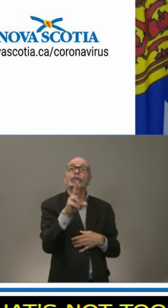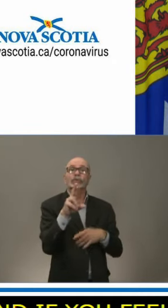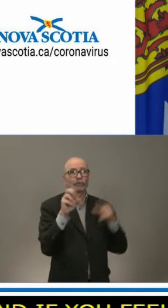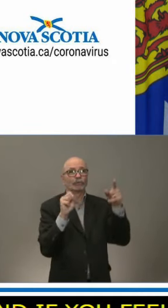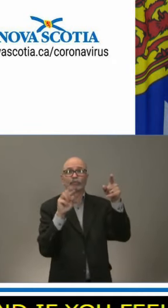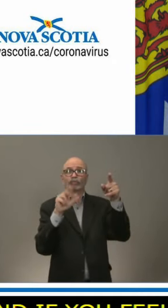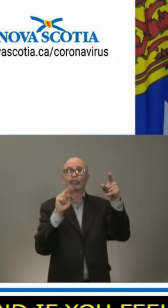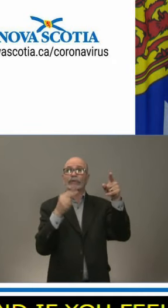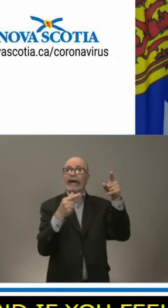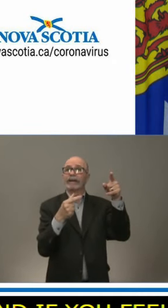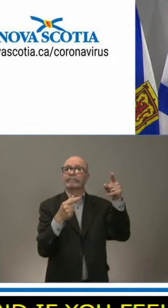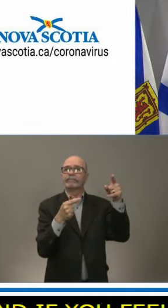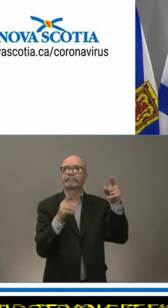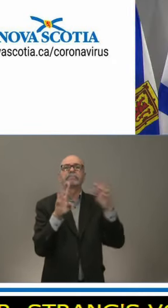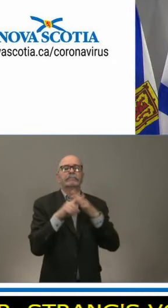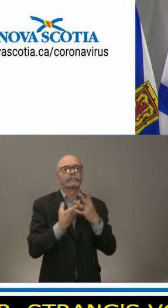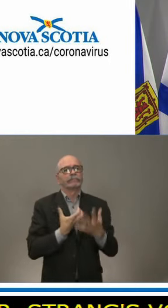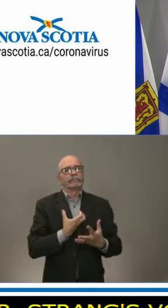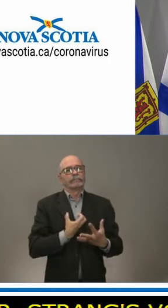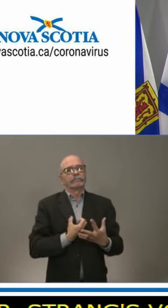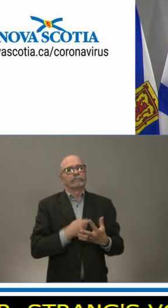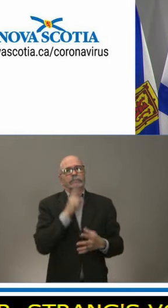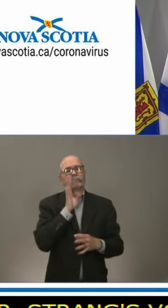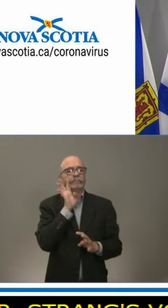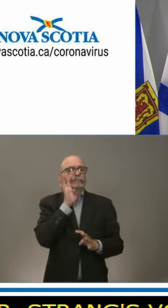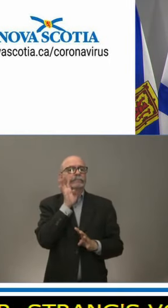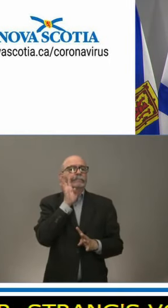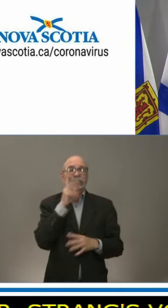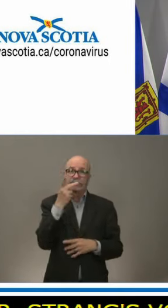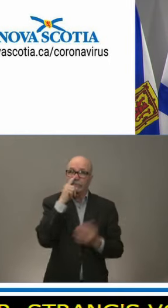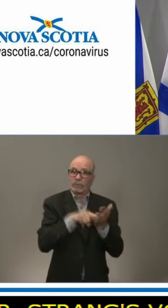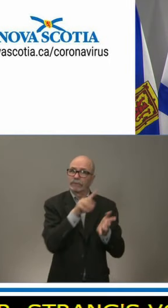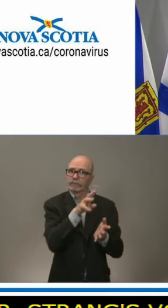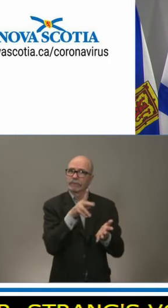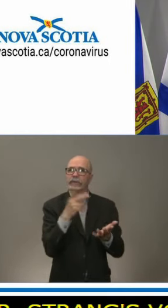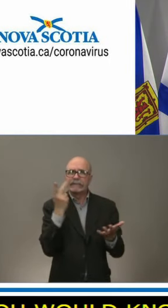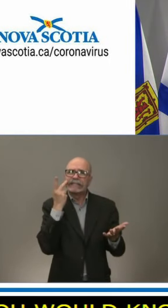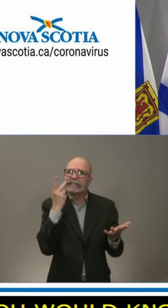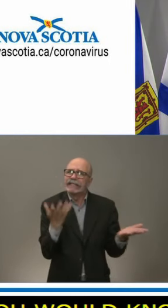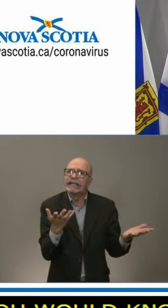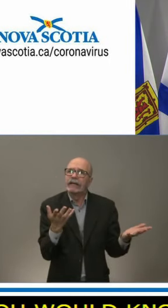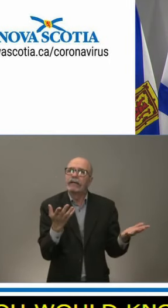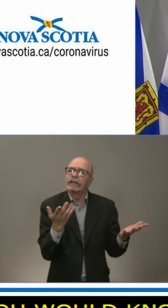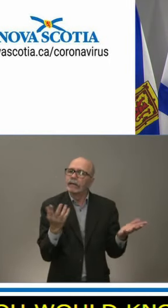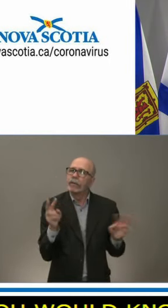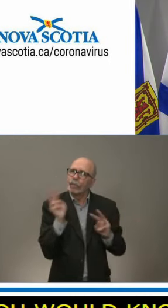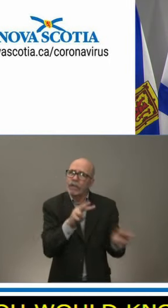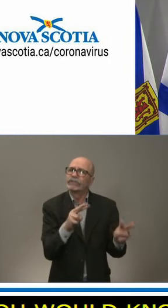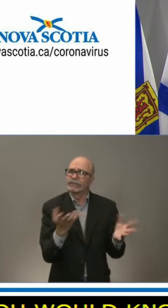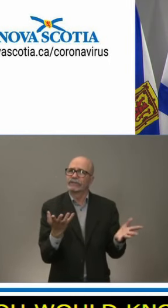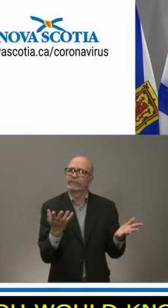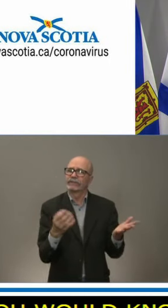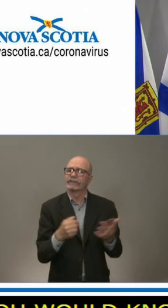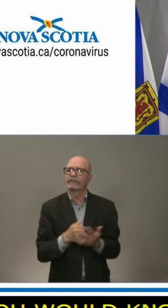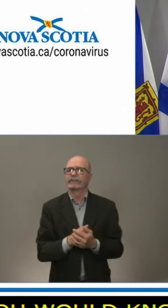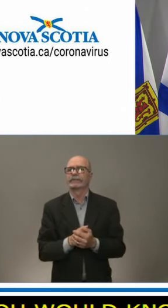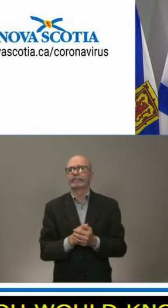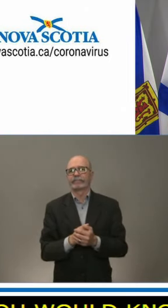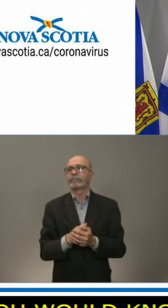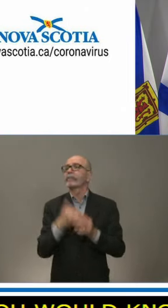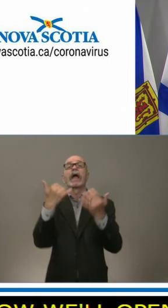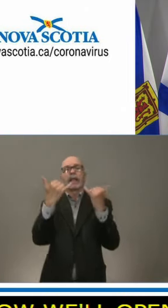Now we'll open up for questions. Just a reminder that each reporter will have one question and one follow-up in the amount of time that we have allotted for